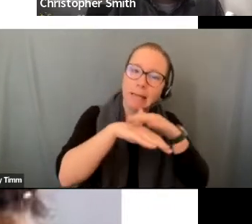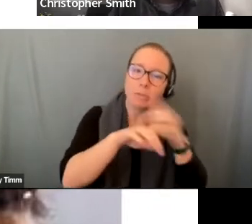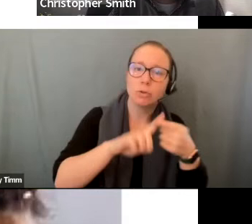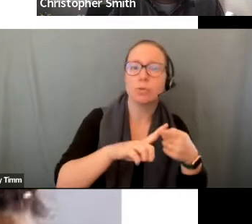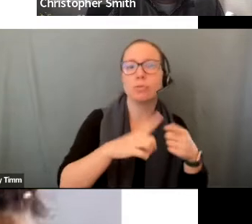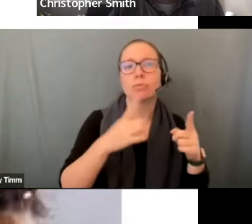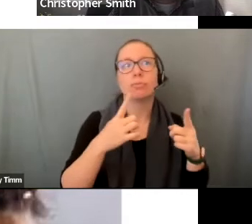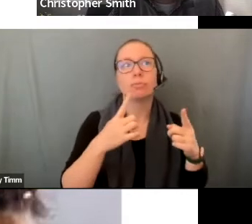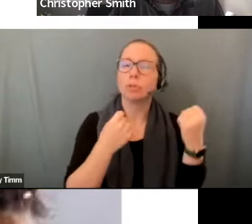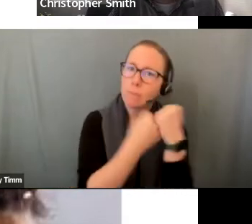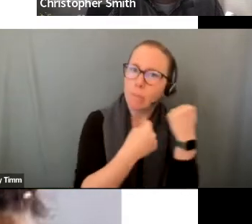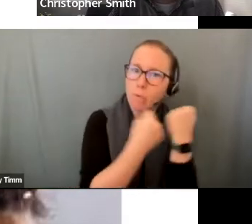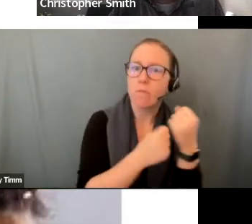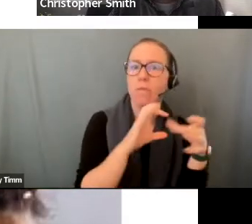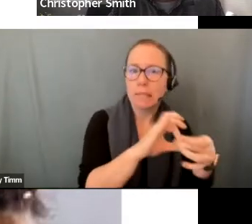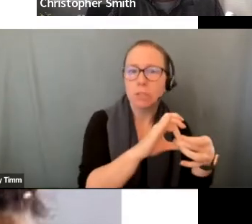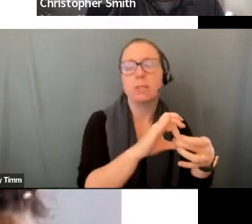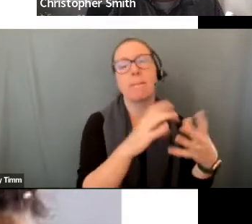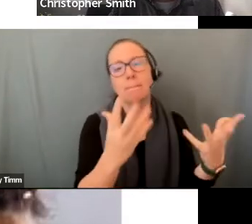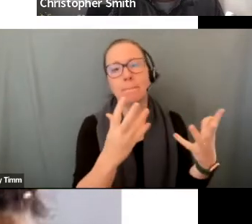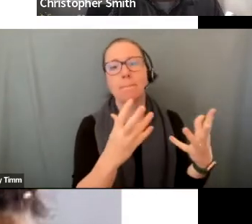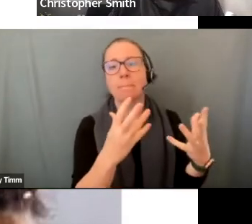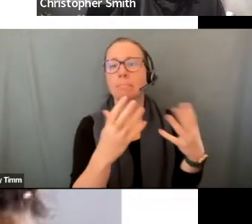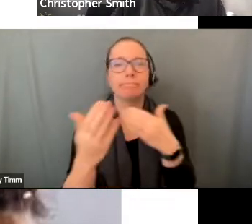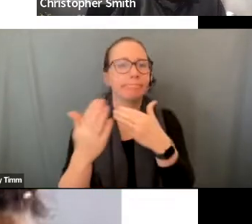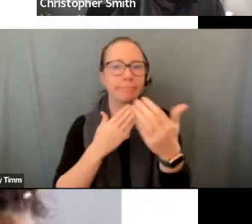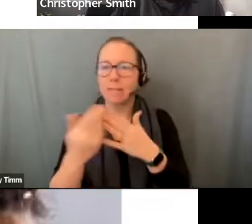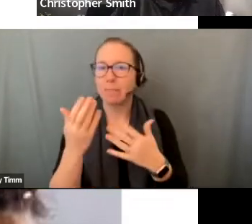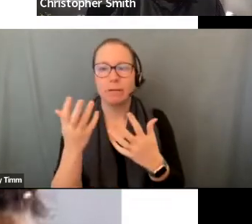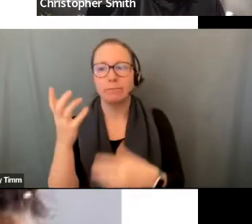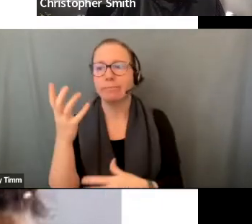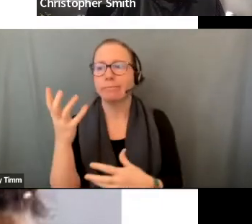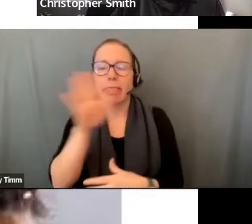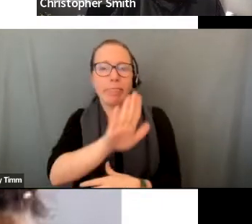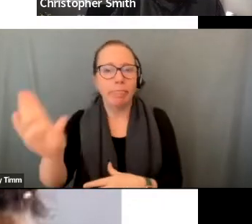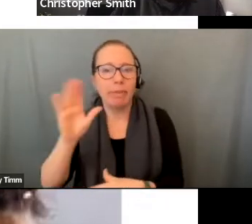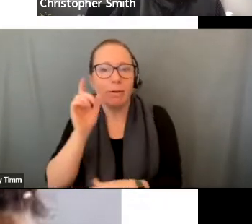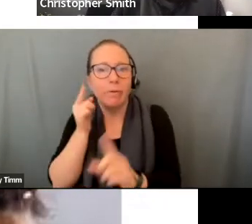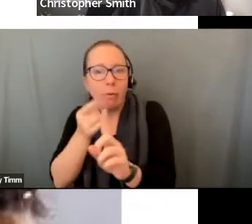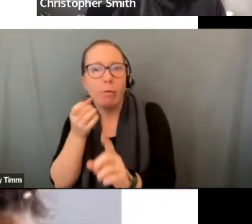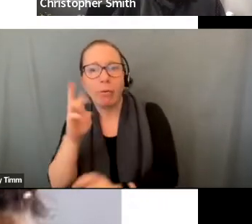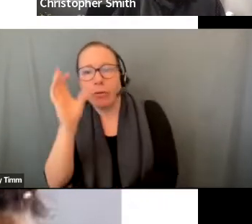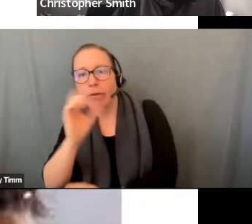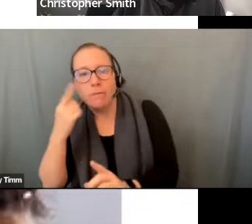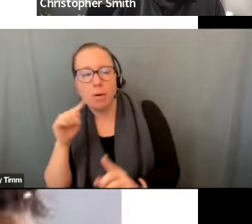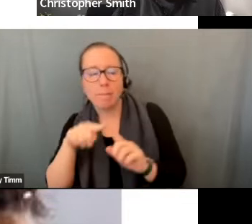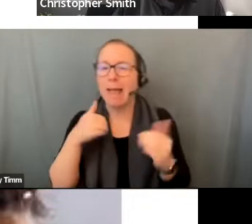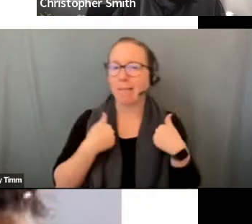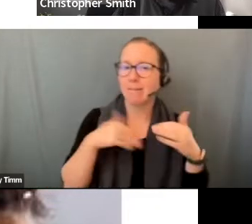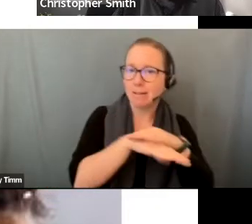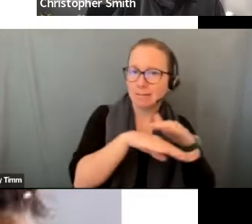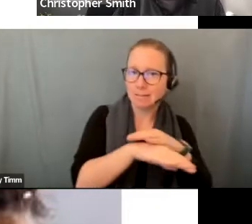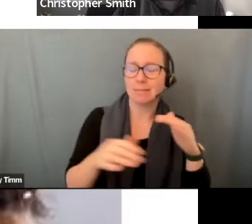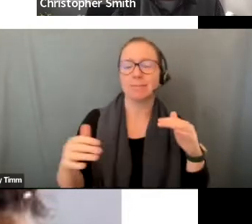that they find supportive and nurturing, regardless of what they're looking for? We're going to hear from individuals that host